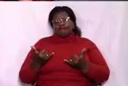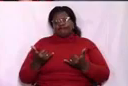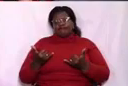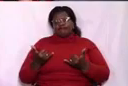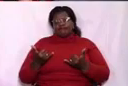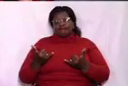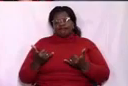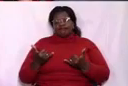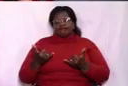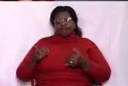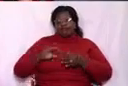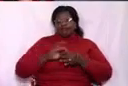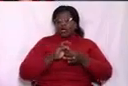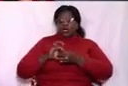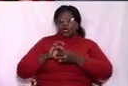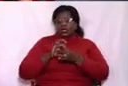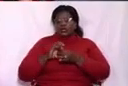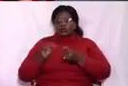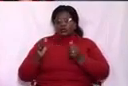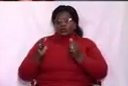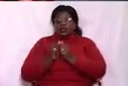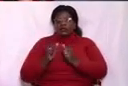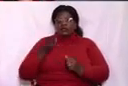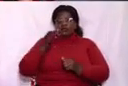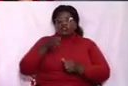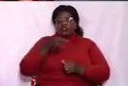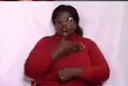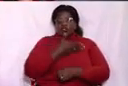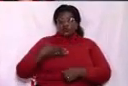we partnered up with future females of